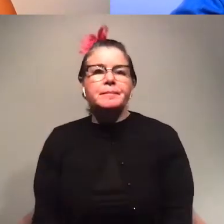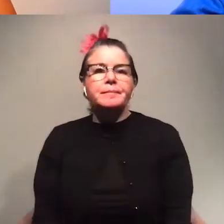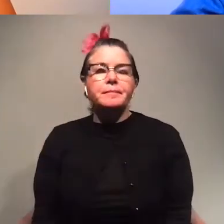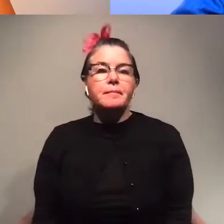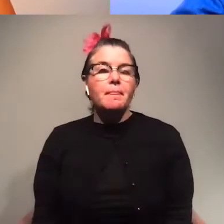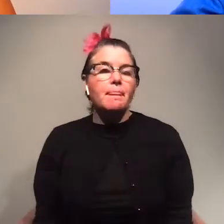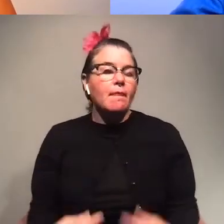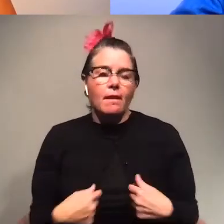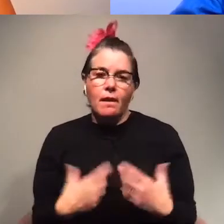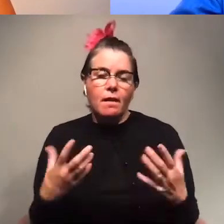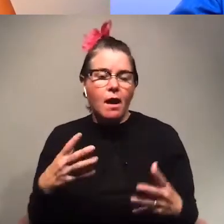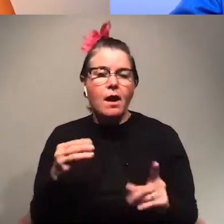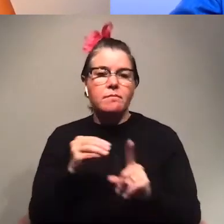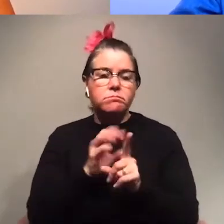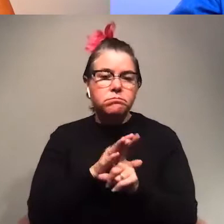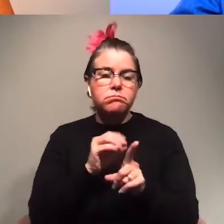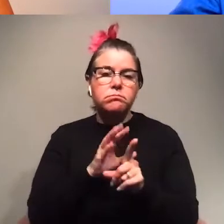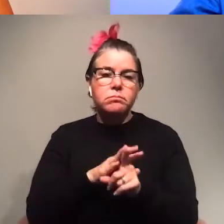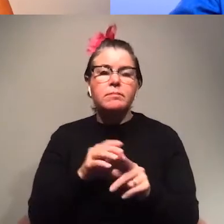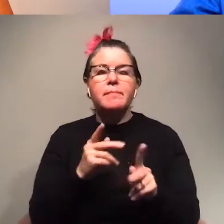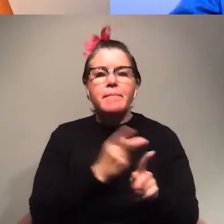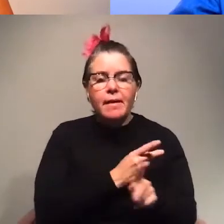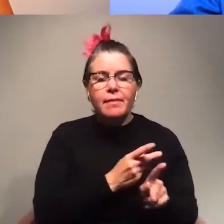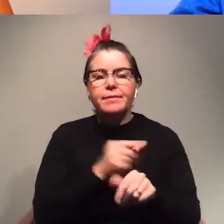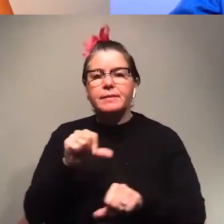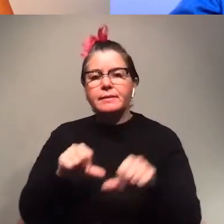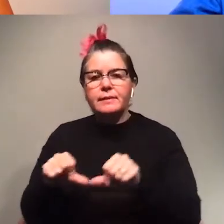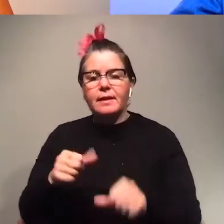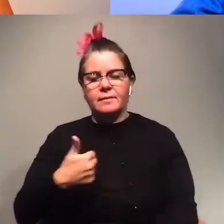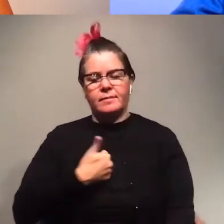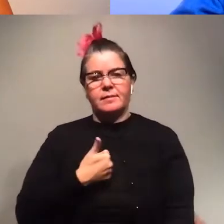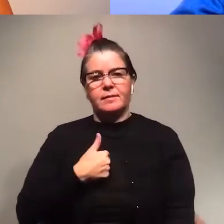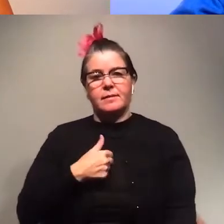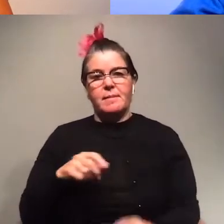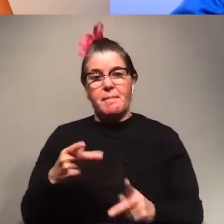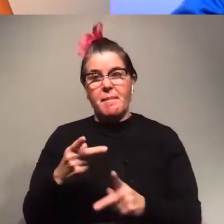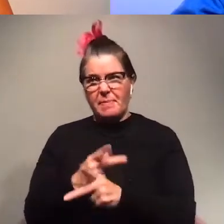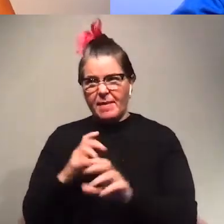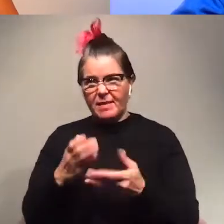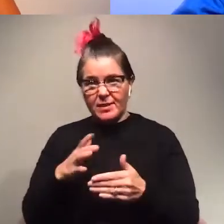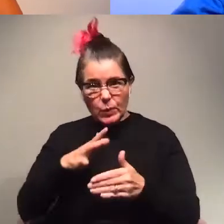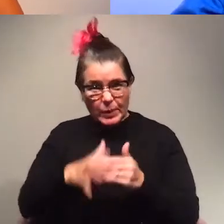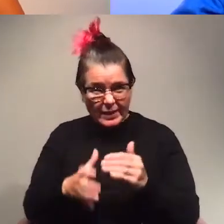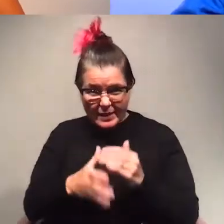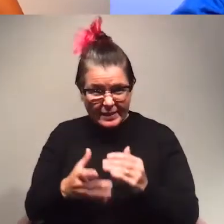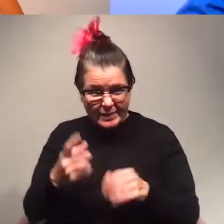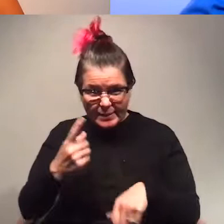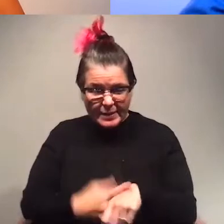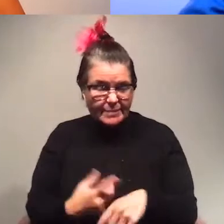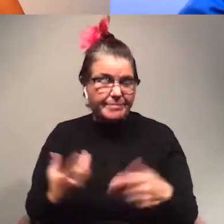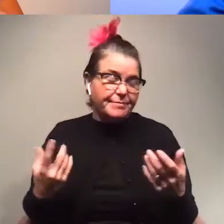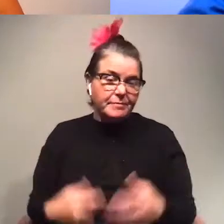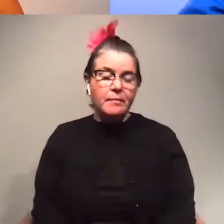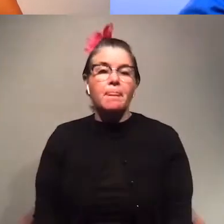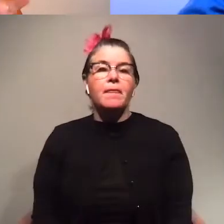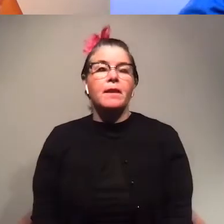so I had a lot of exposure to math and science. I was even doing math classes, I think, on the weekends at one point. So I